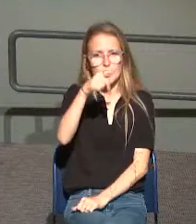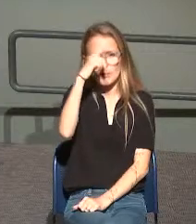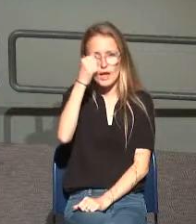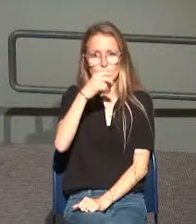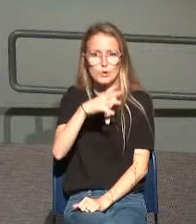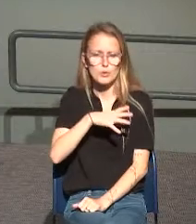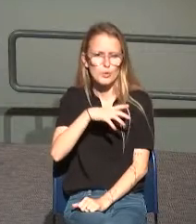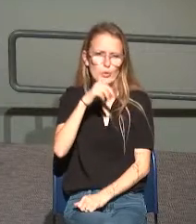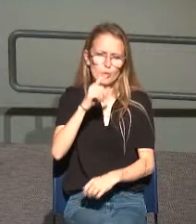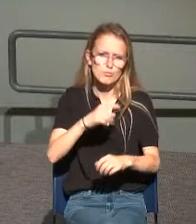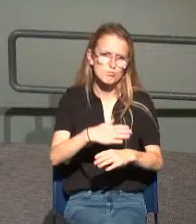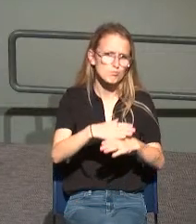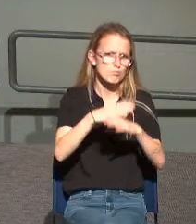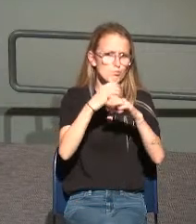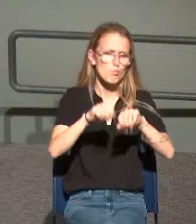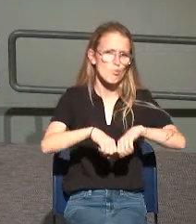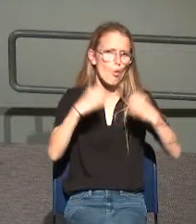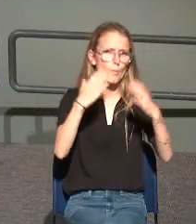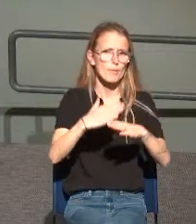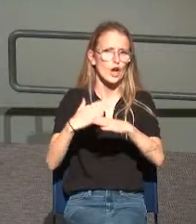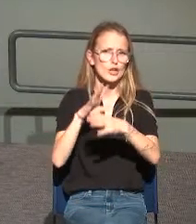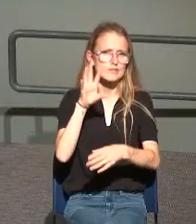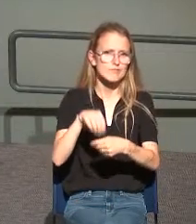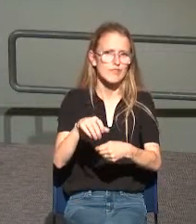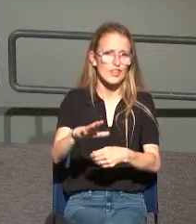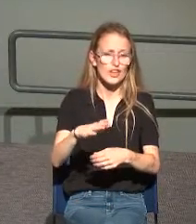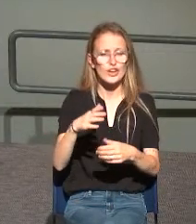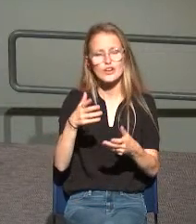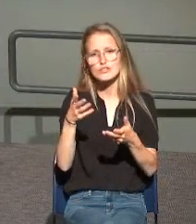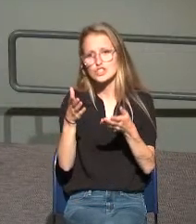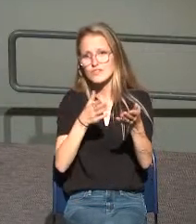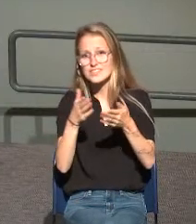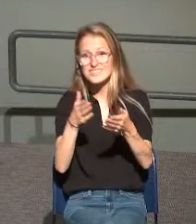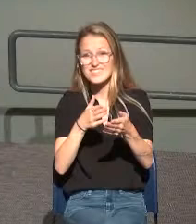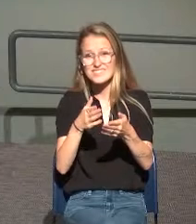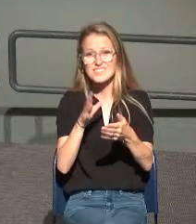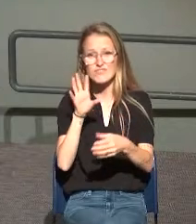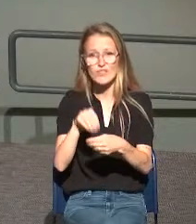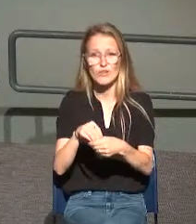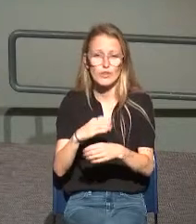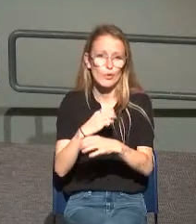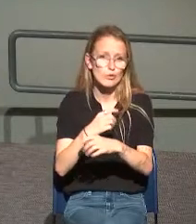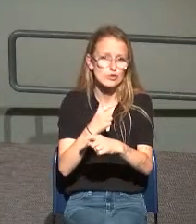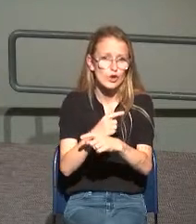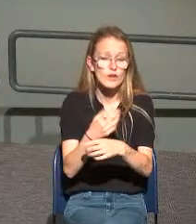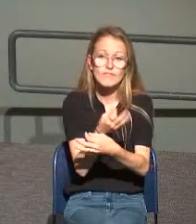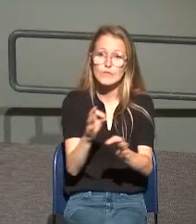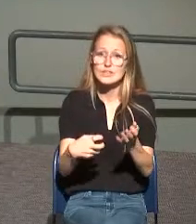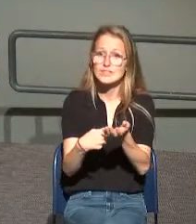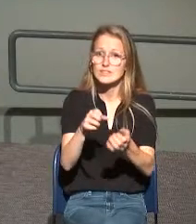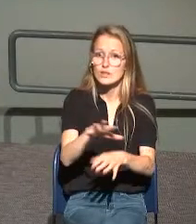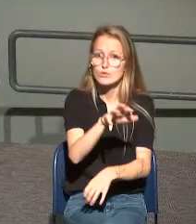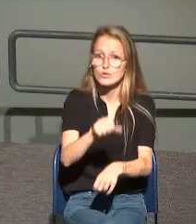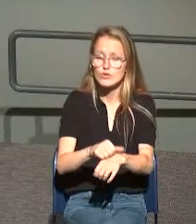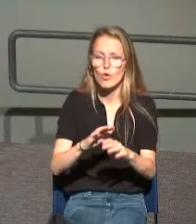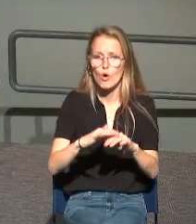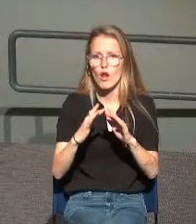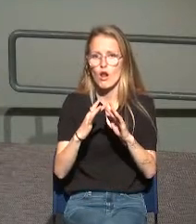by serving as aviators with the Coast Guard. Free tickets can be reserved on our